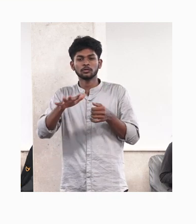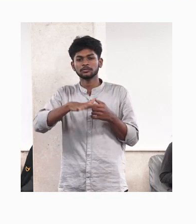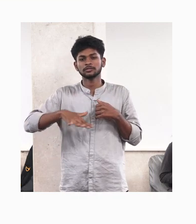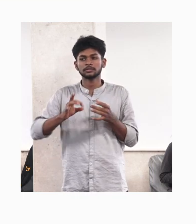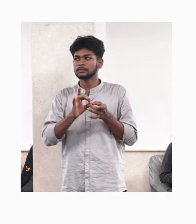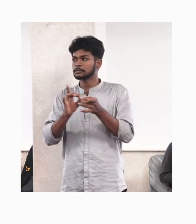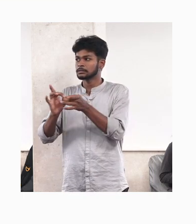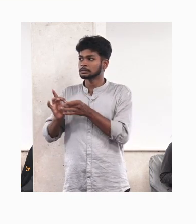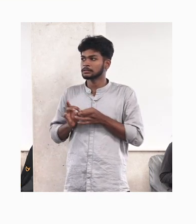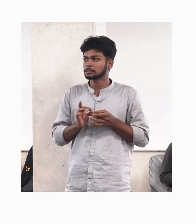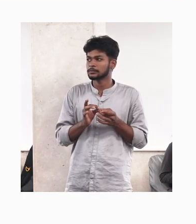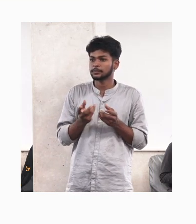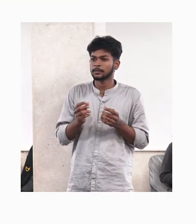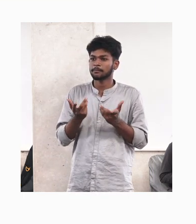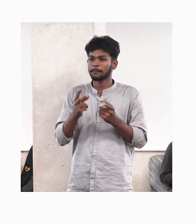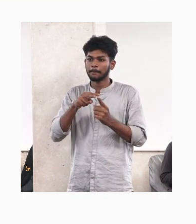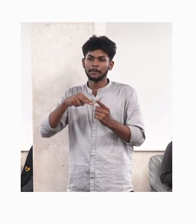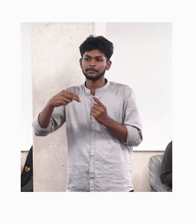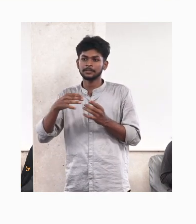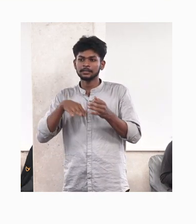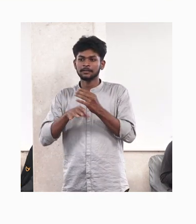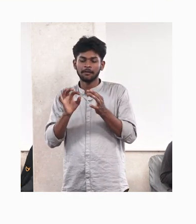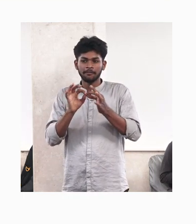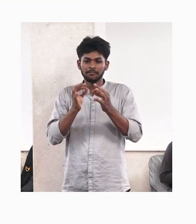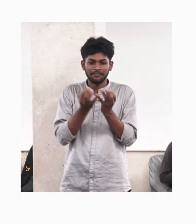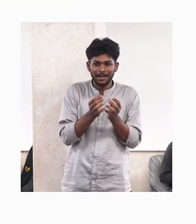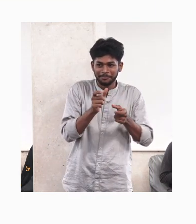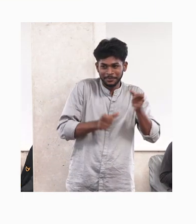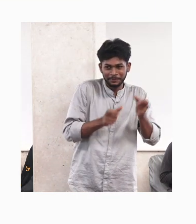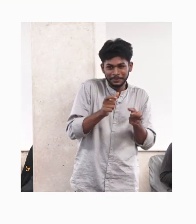start as soon as possible with the family member,